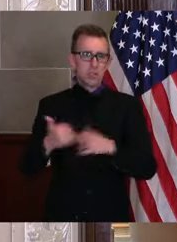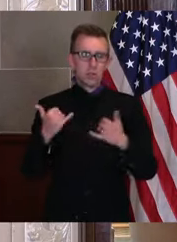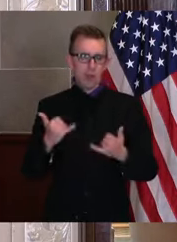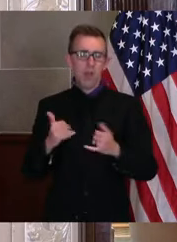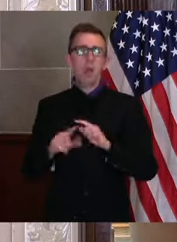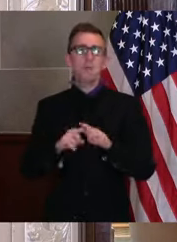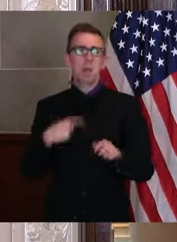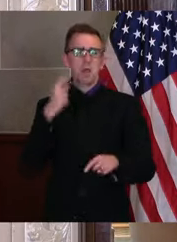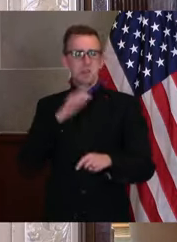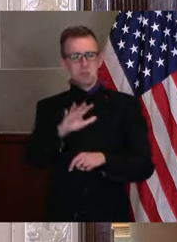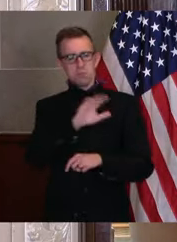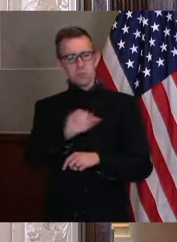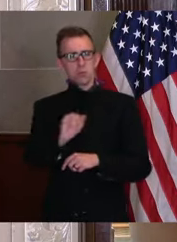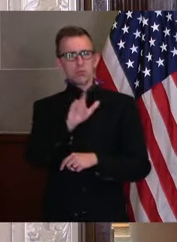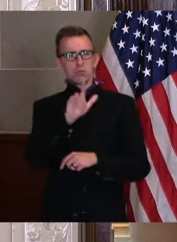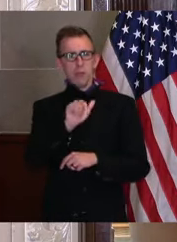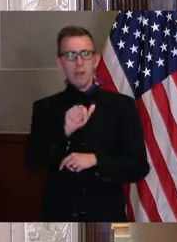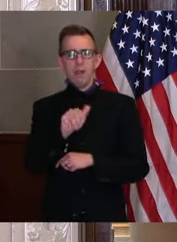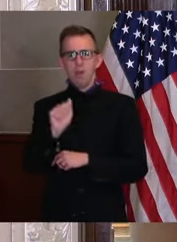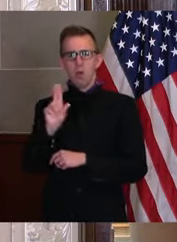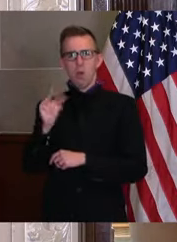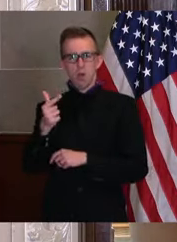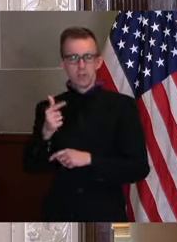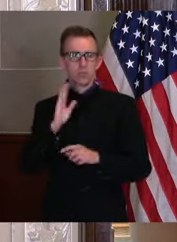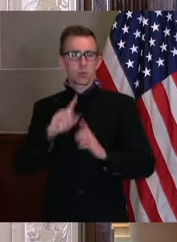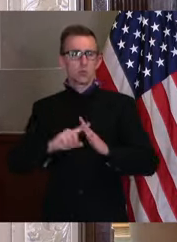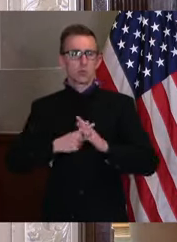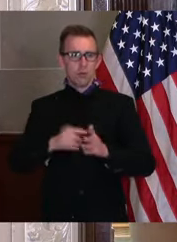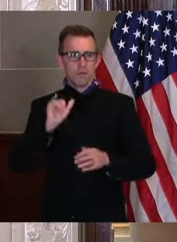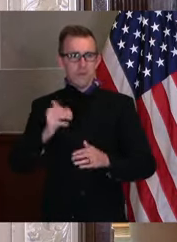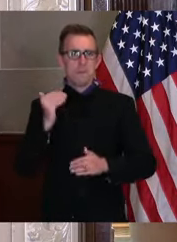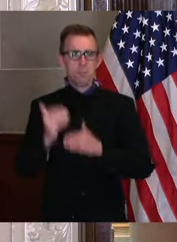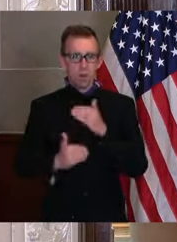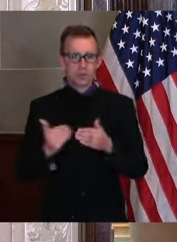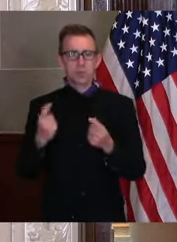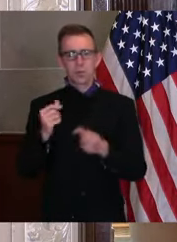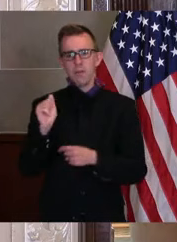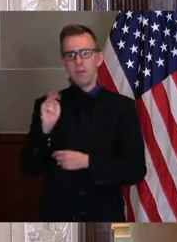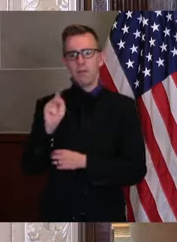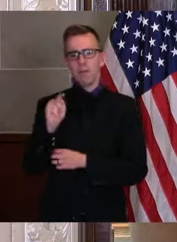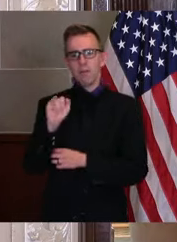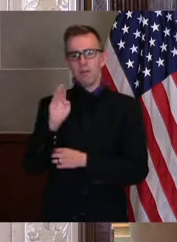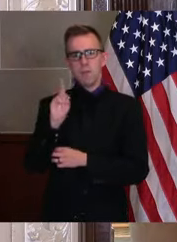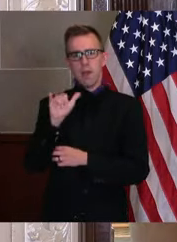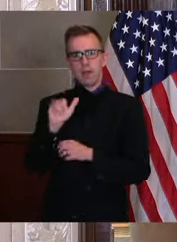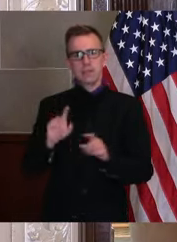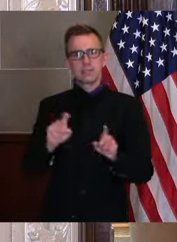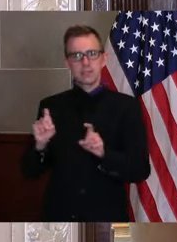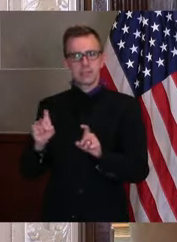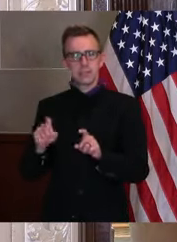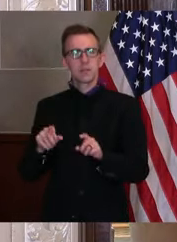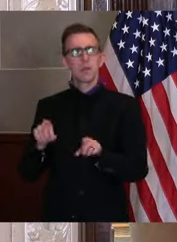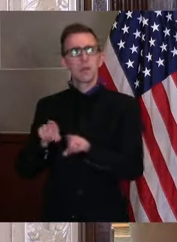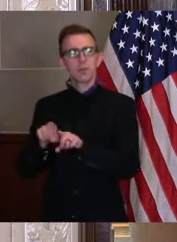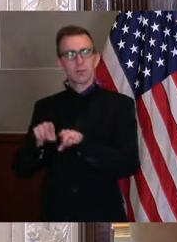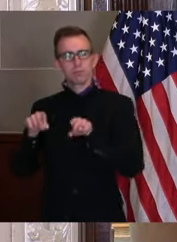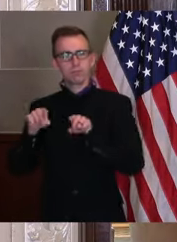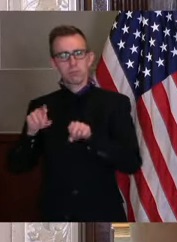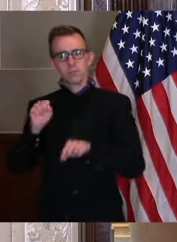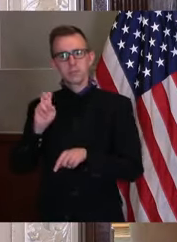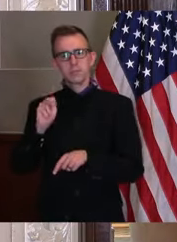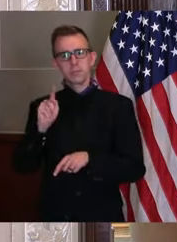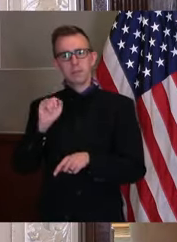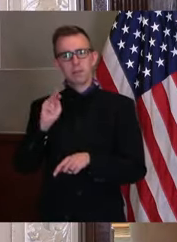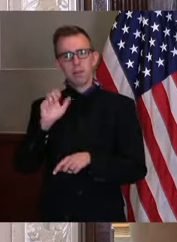but I think around July or August, we will start that process of doing antibody testing as well as sentinel testing and